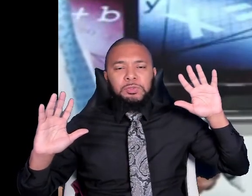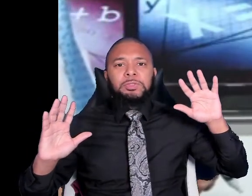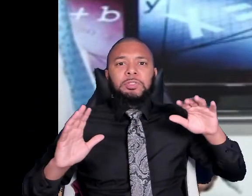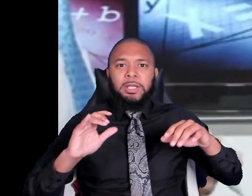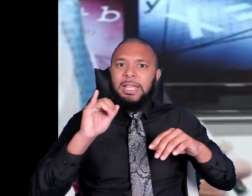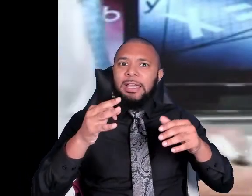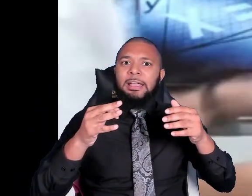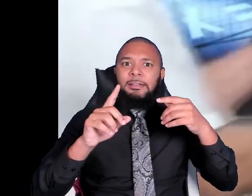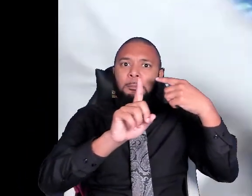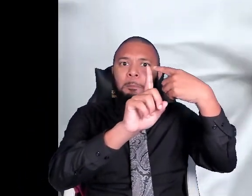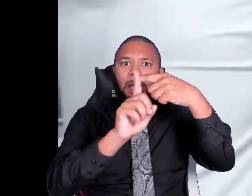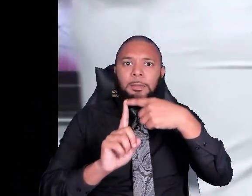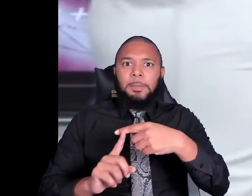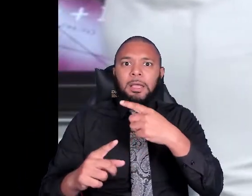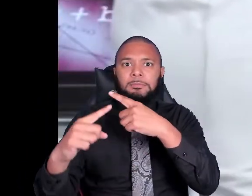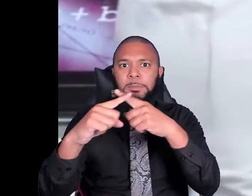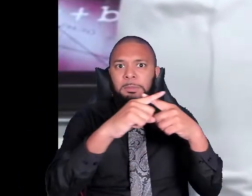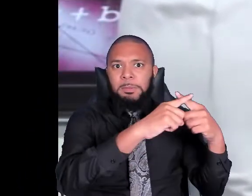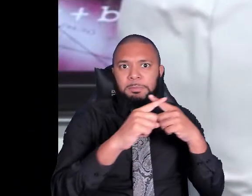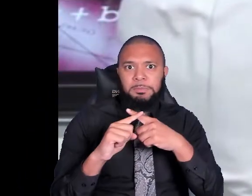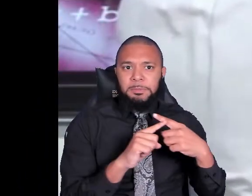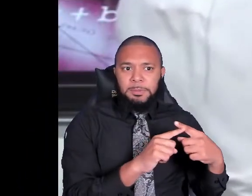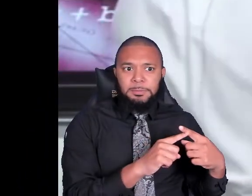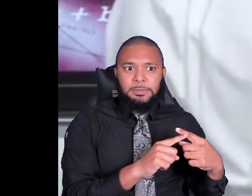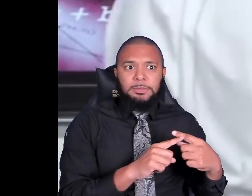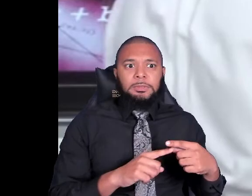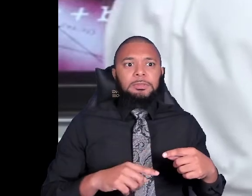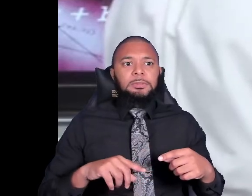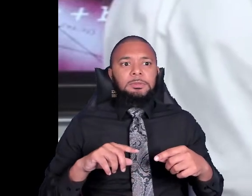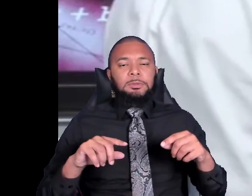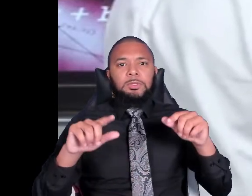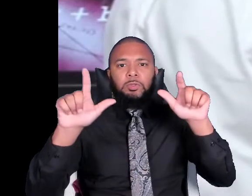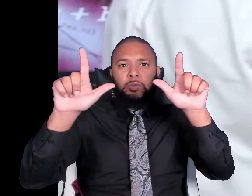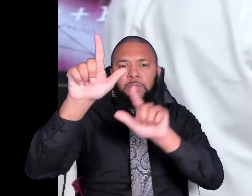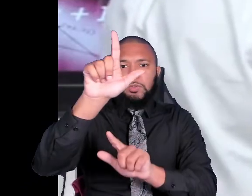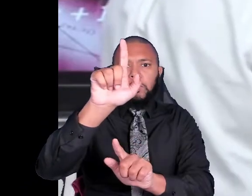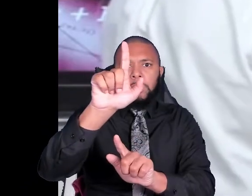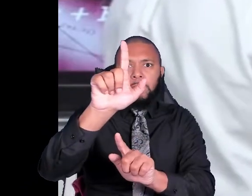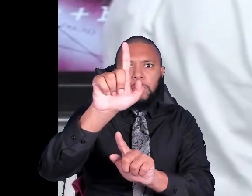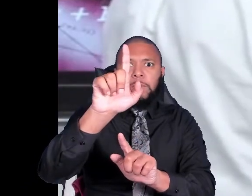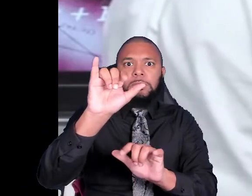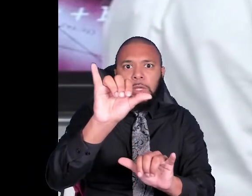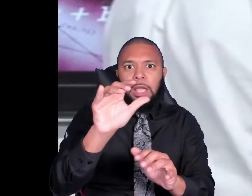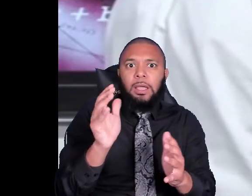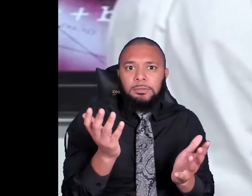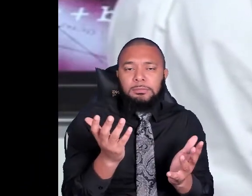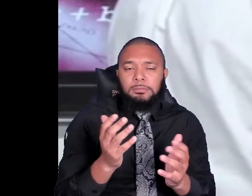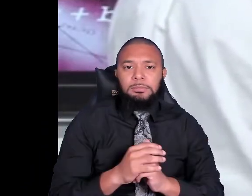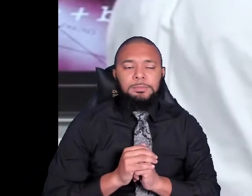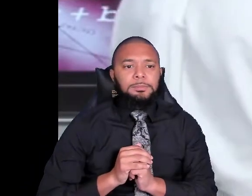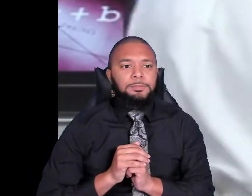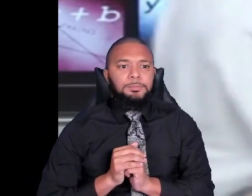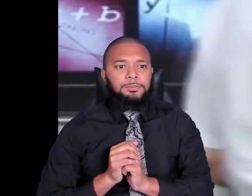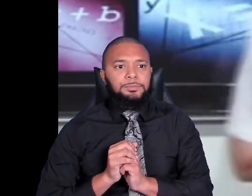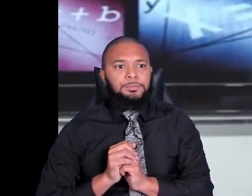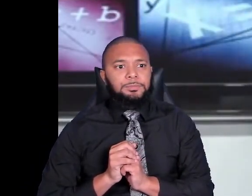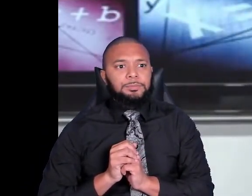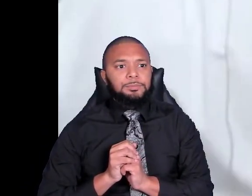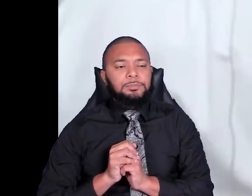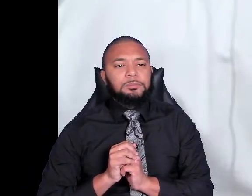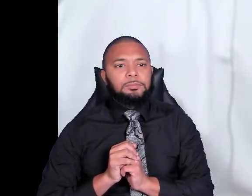a positive. Now we'll have negative 21y and positive 21y. That's all there is to it.